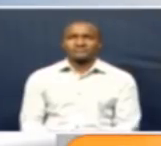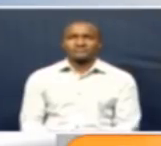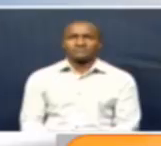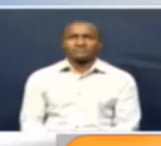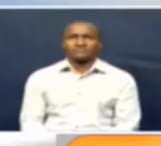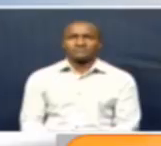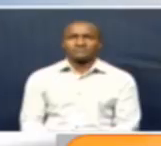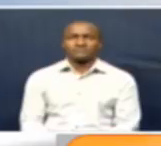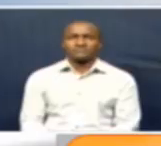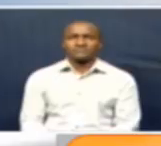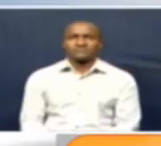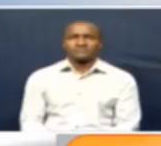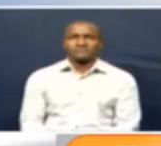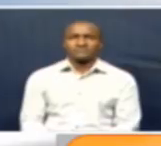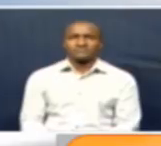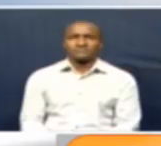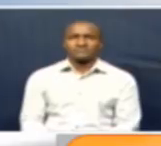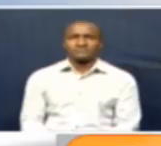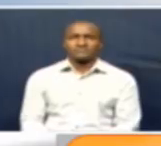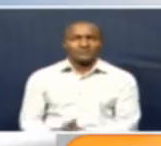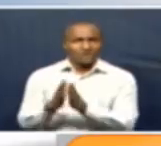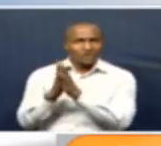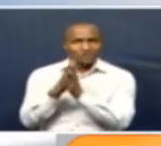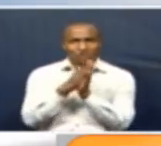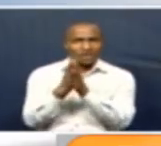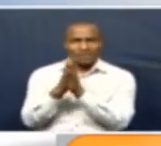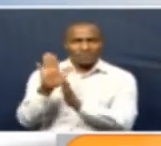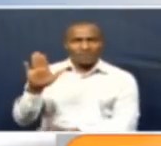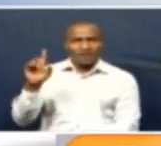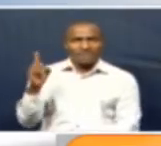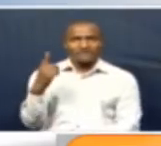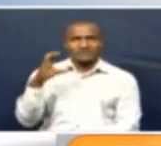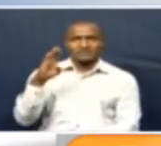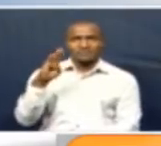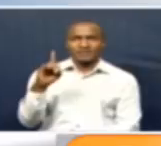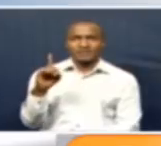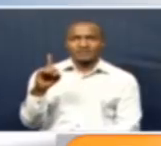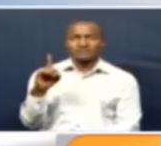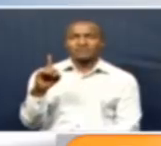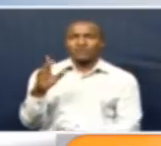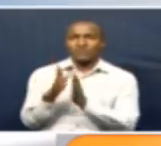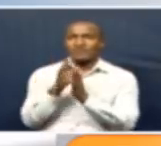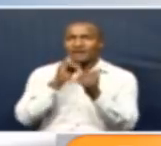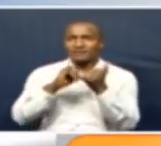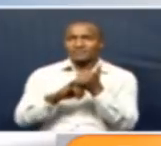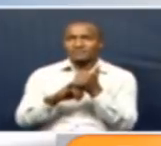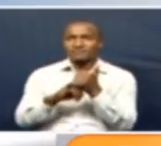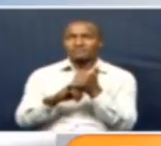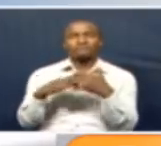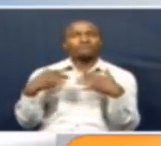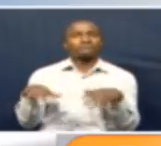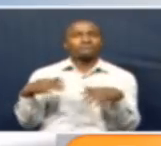There we go. Frederick Mseto, her narrative on the first CBD test mission with husband. Very